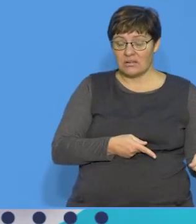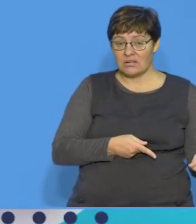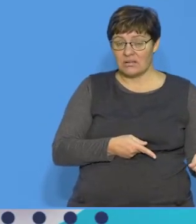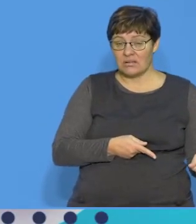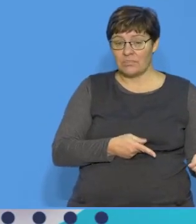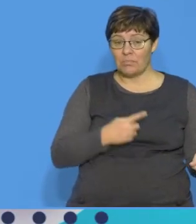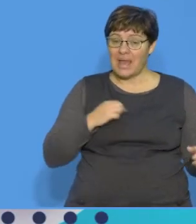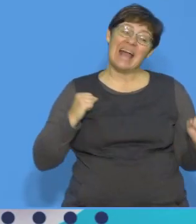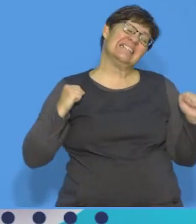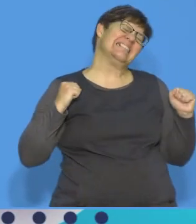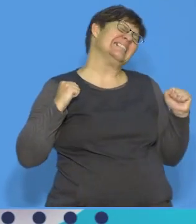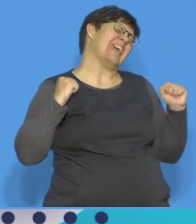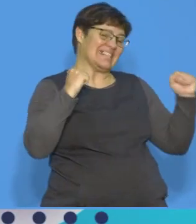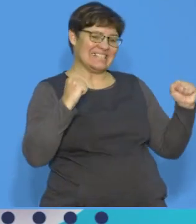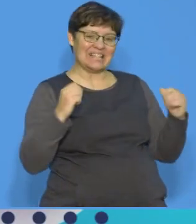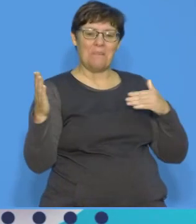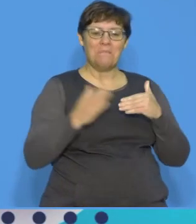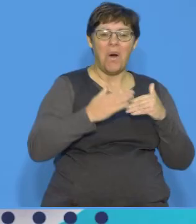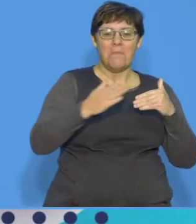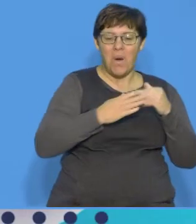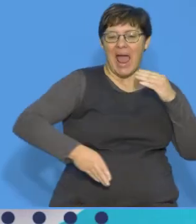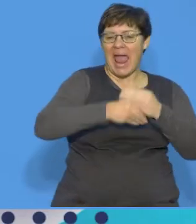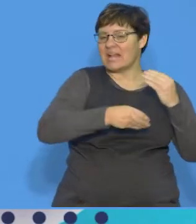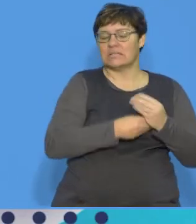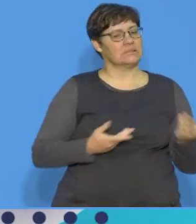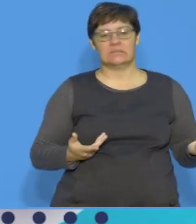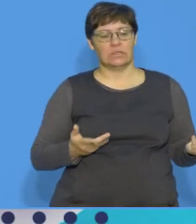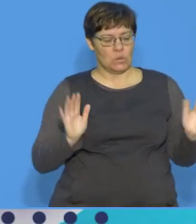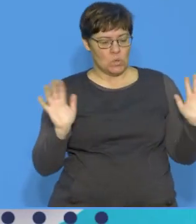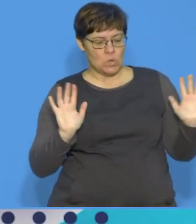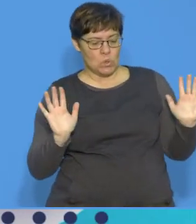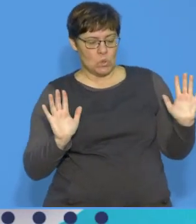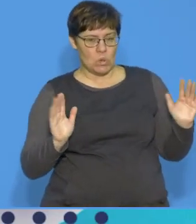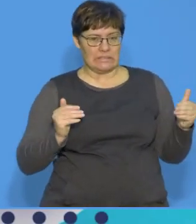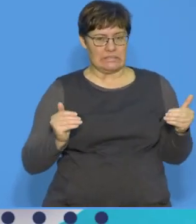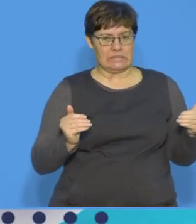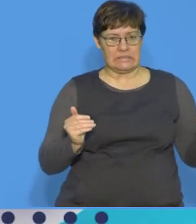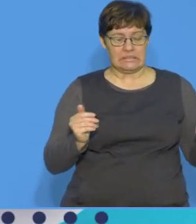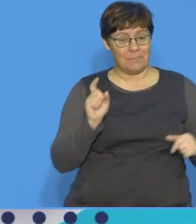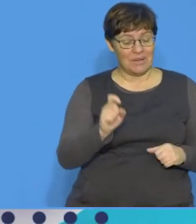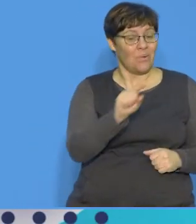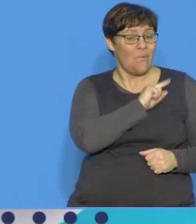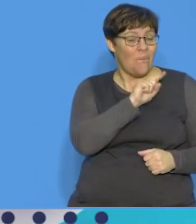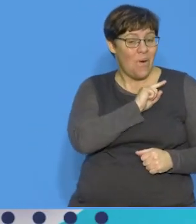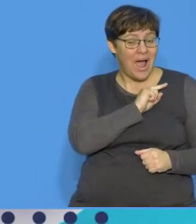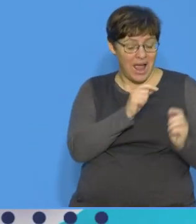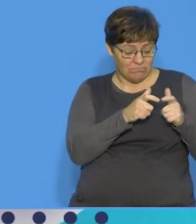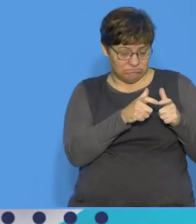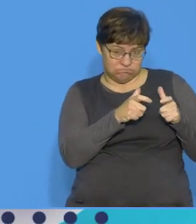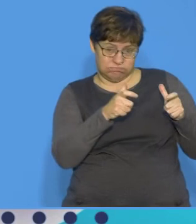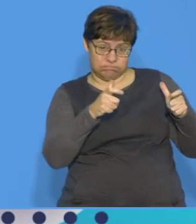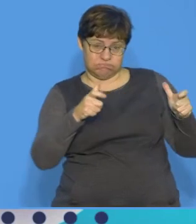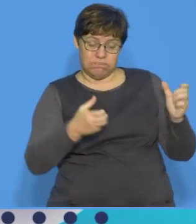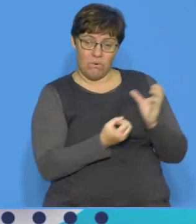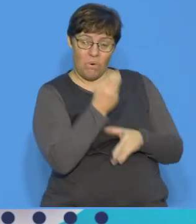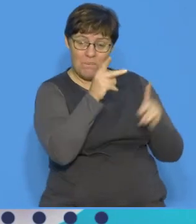less reason to celebrate this increase in growth, because we know that with the increase